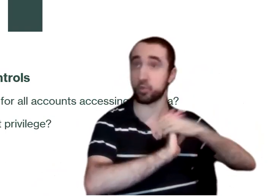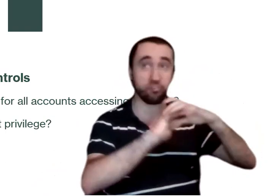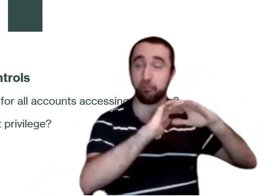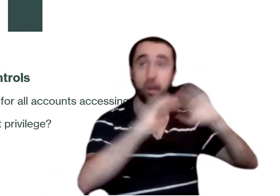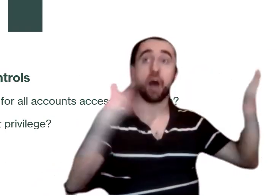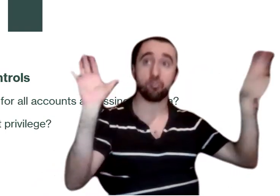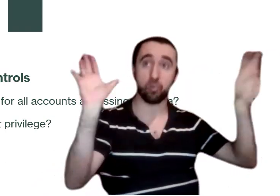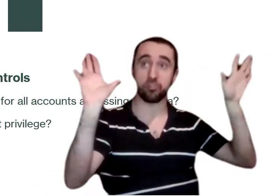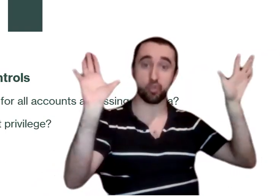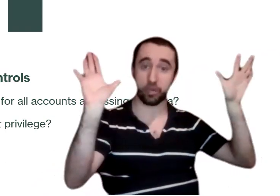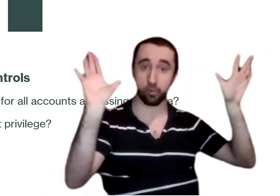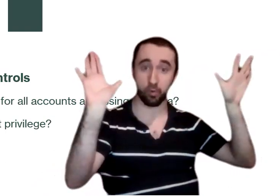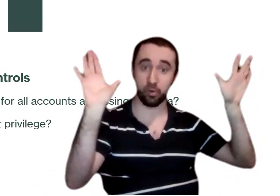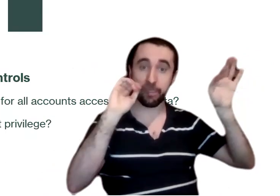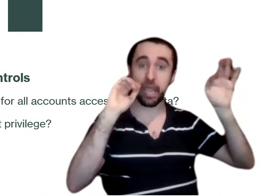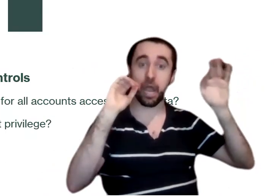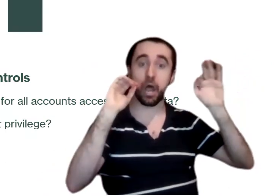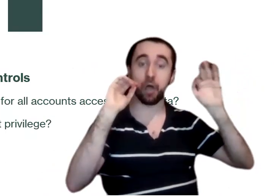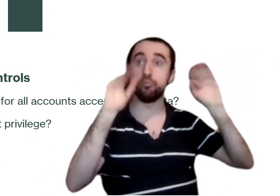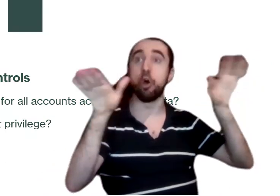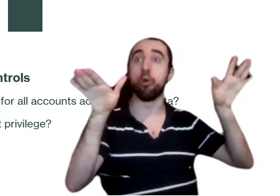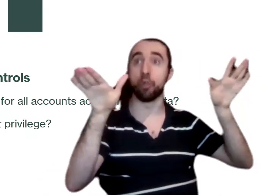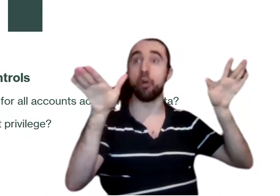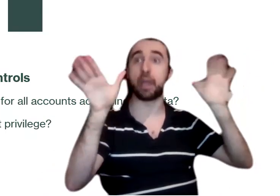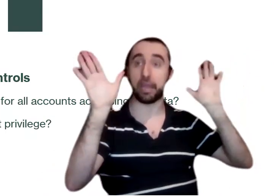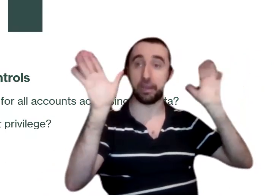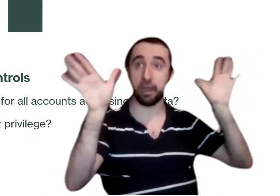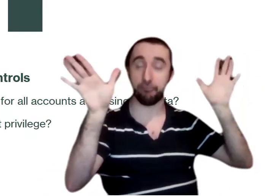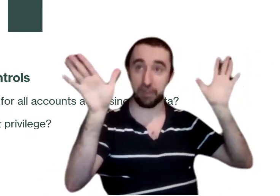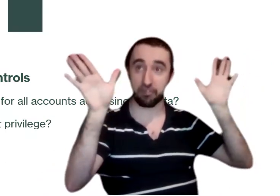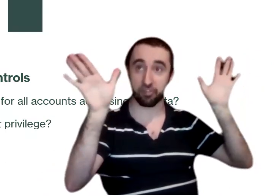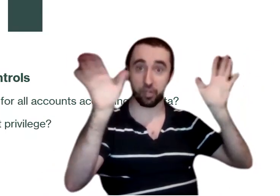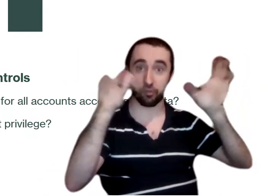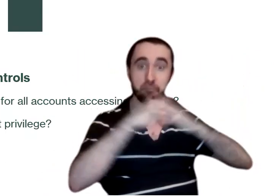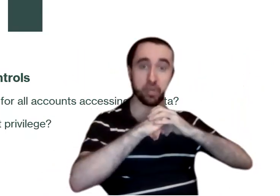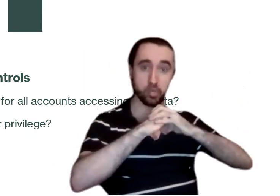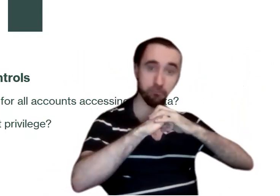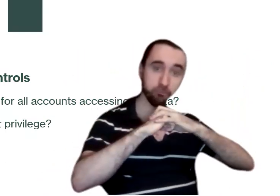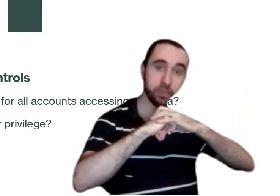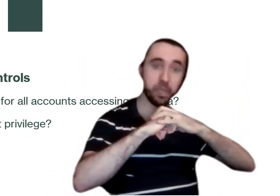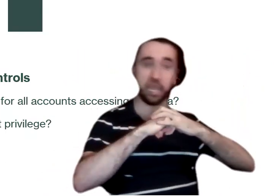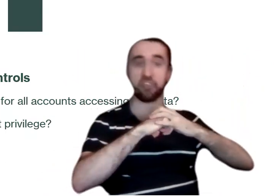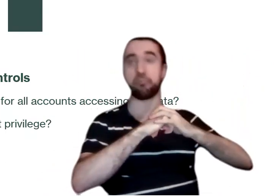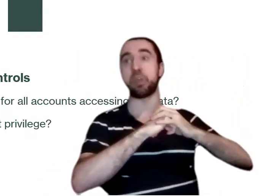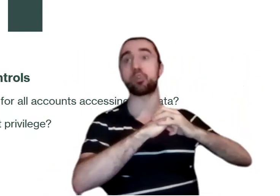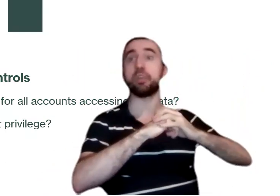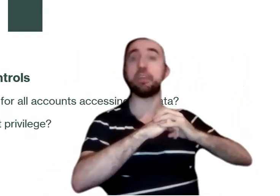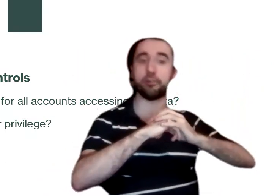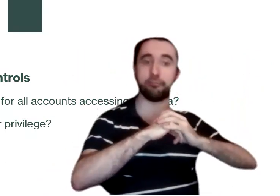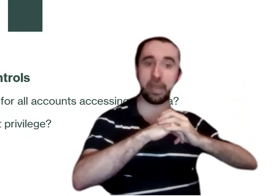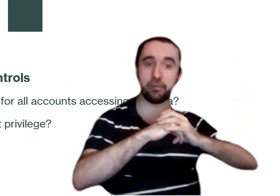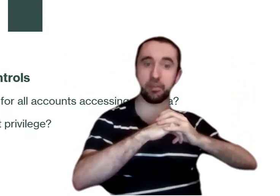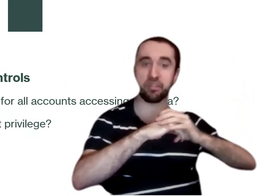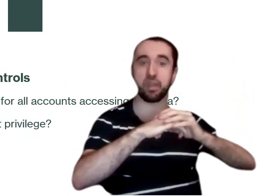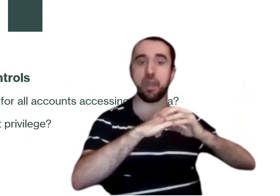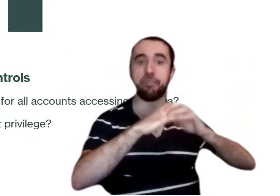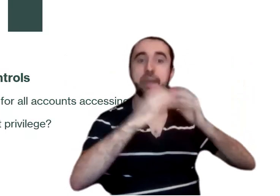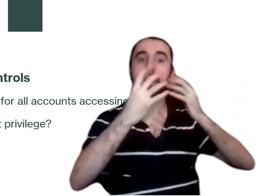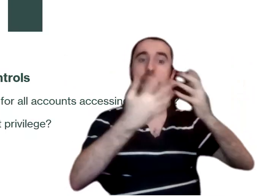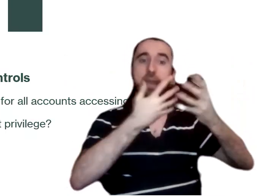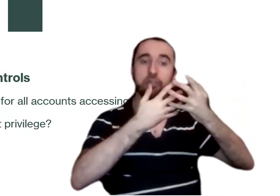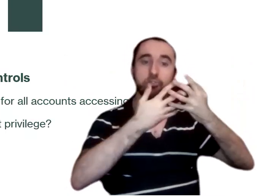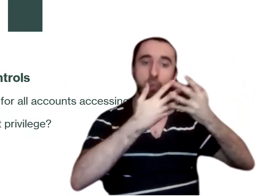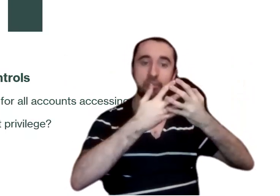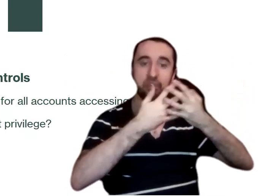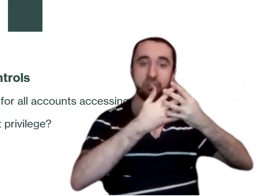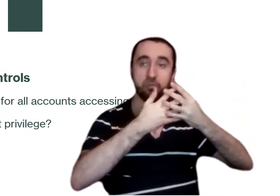alone, just passwords in general, they are no longer enough as a security measure, especially for vendors